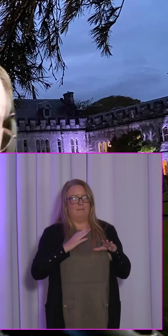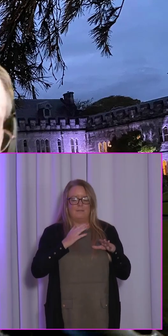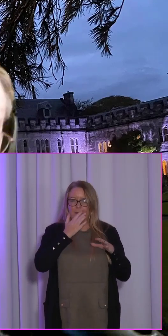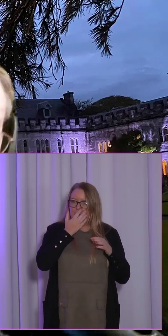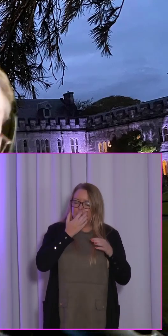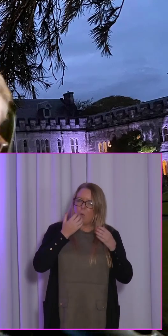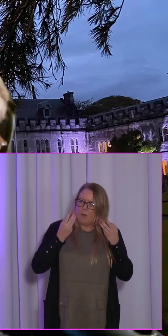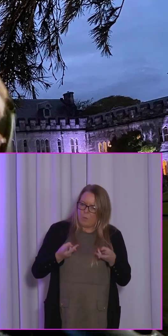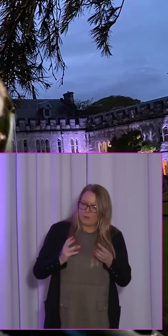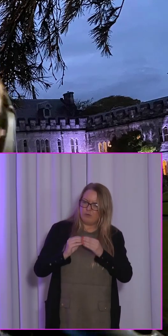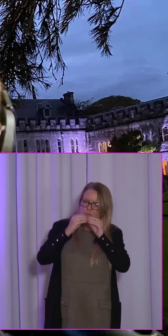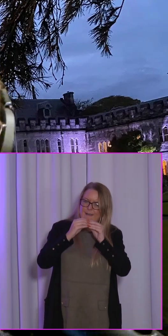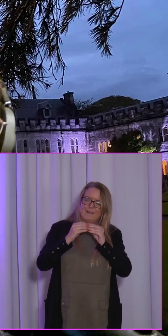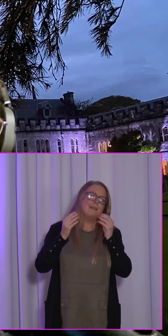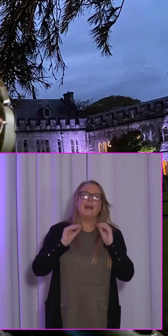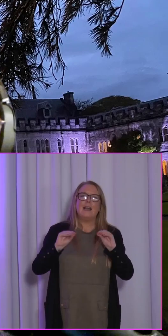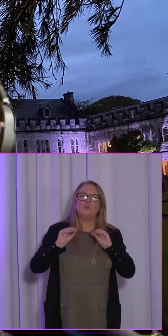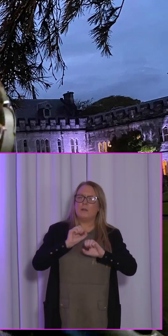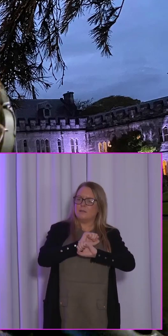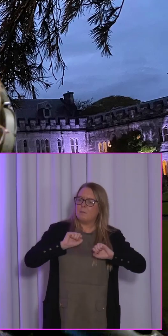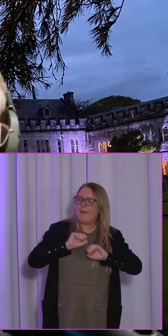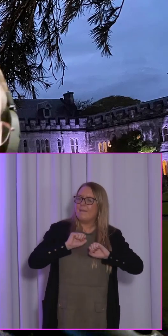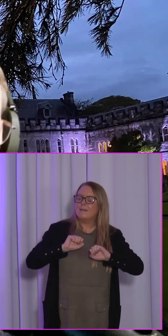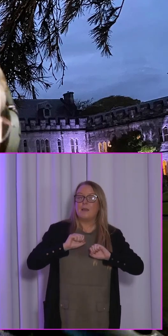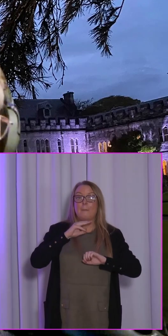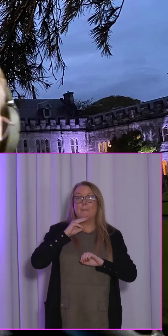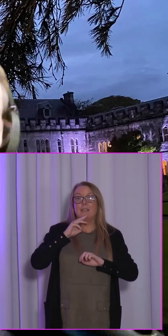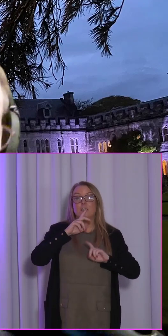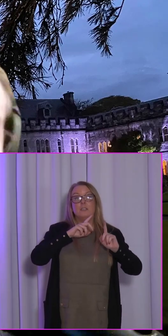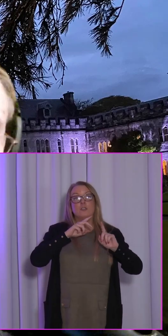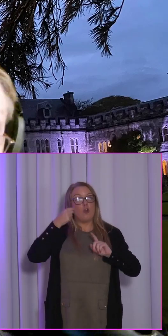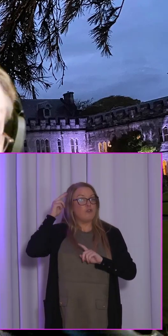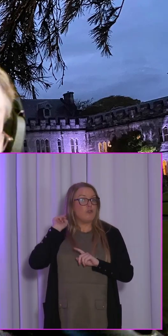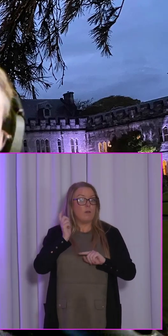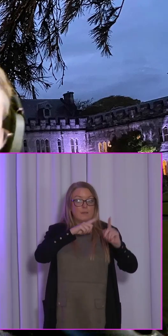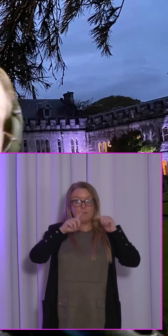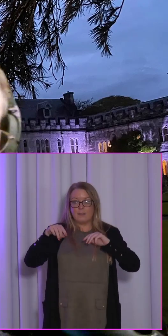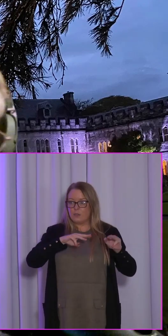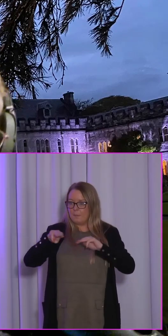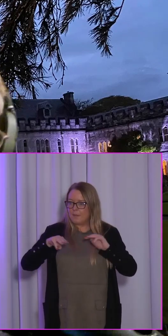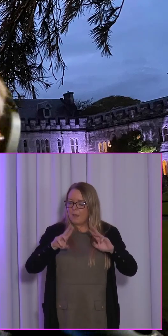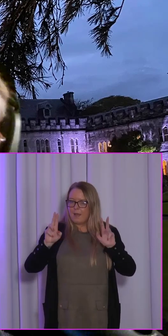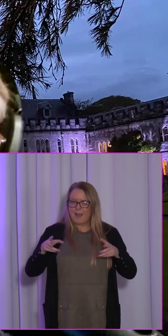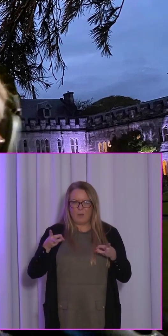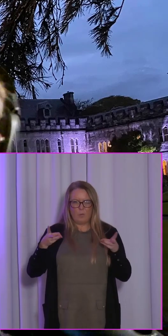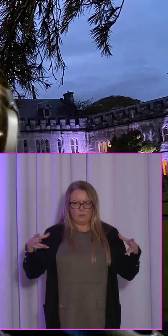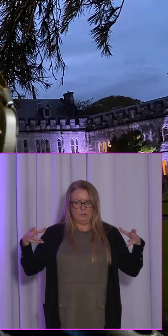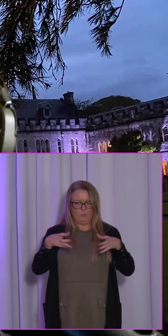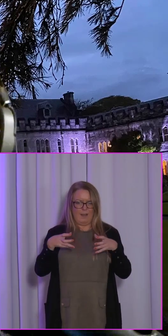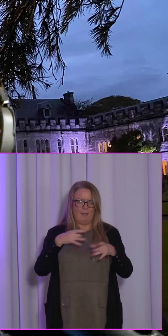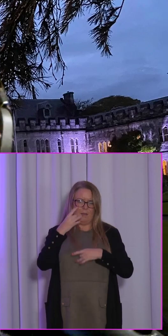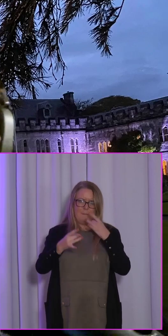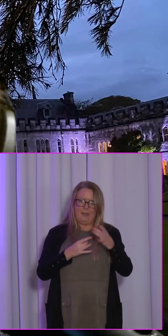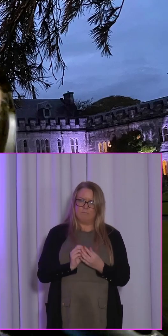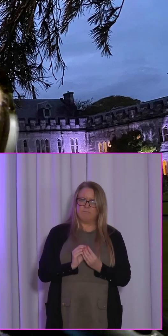fantastic educational space where neurodivergent people and people from industry can work together to create a more